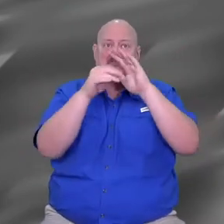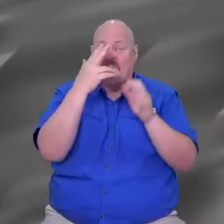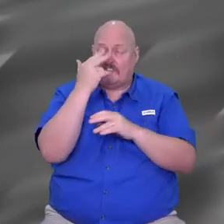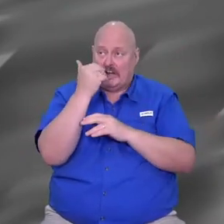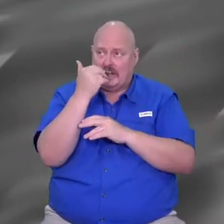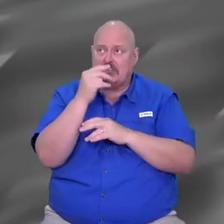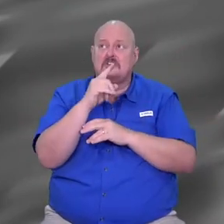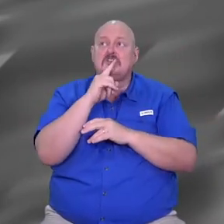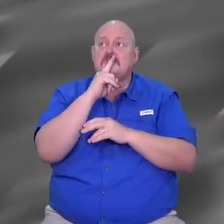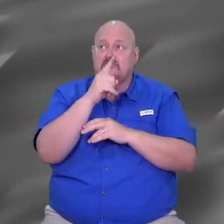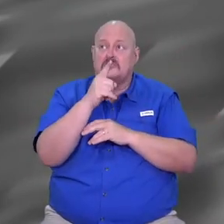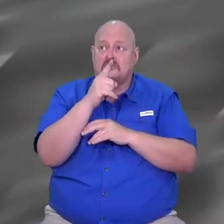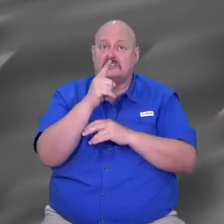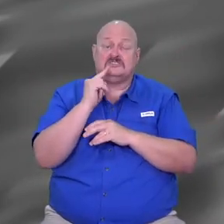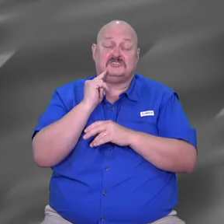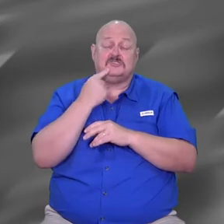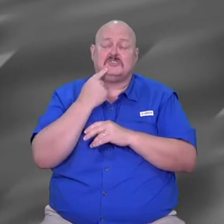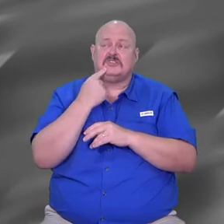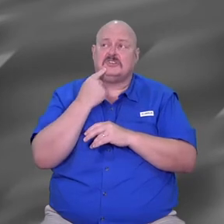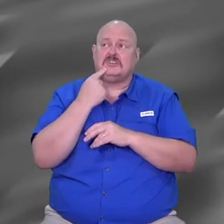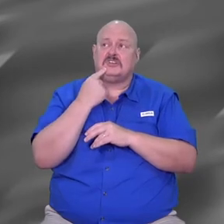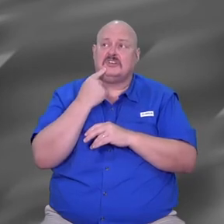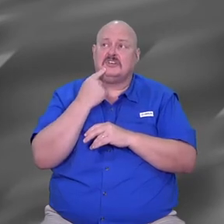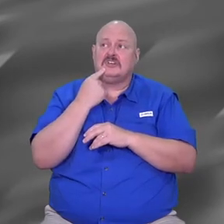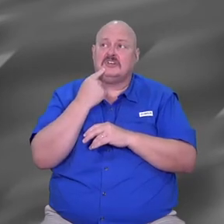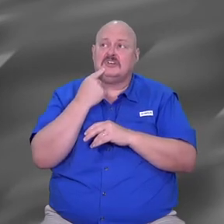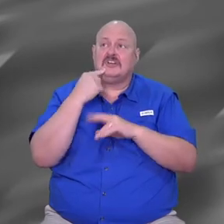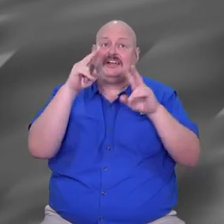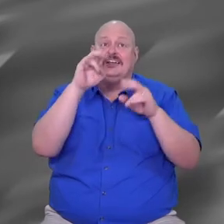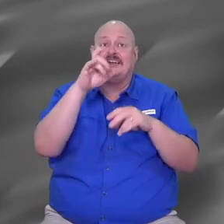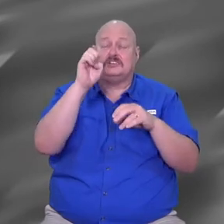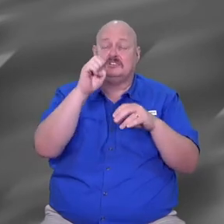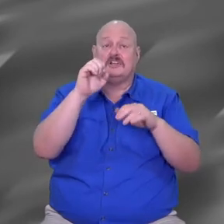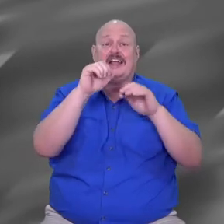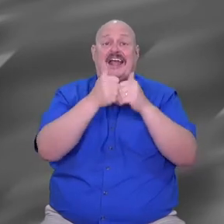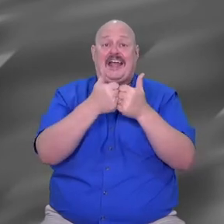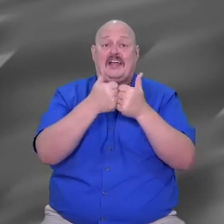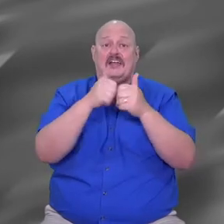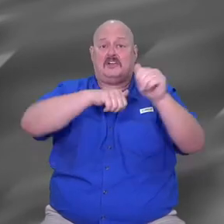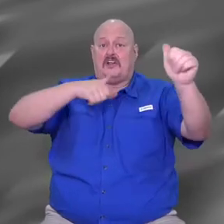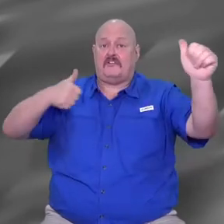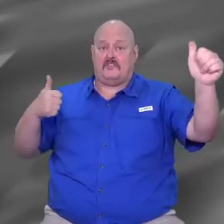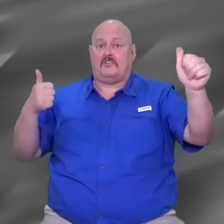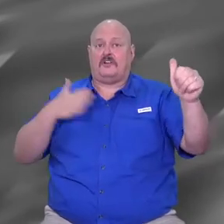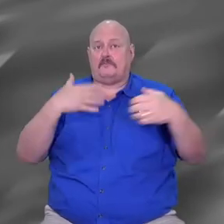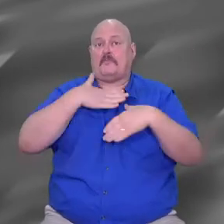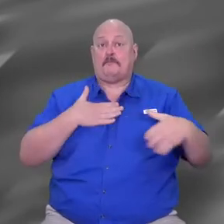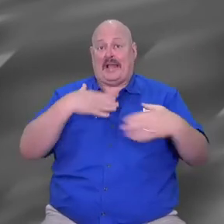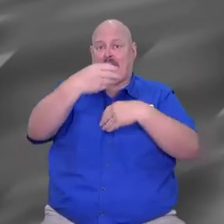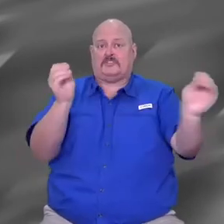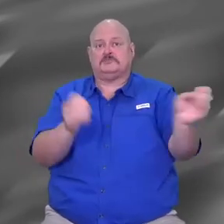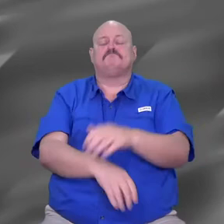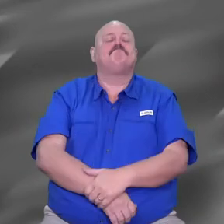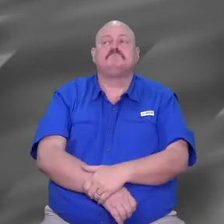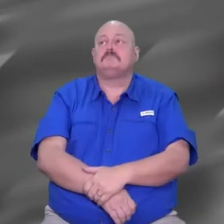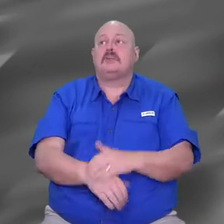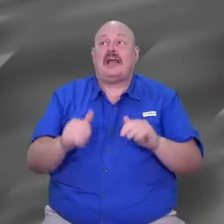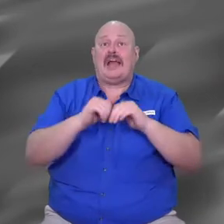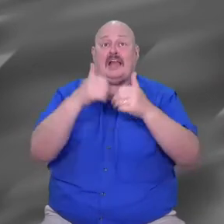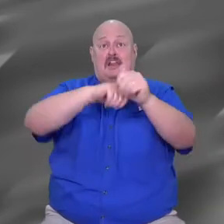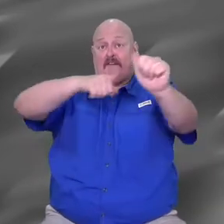but it's actually very serious. The issue of tonight is how to avoid my office. How